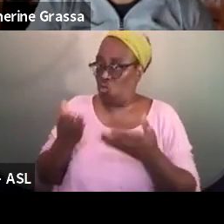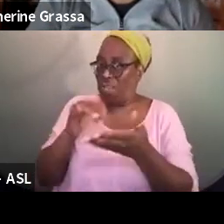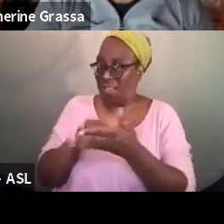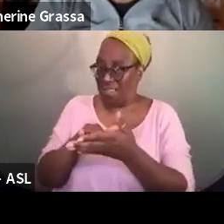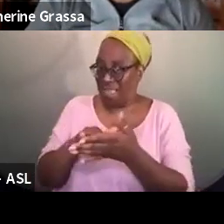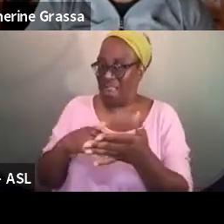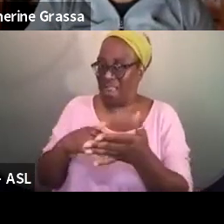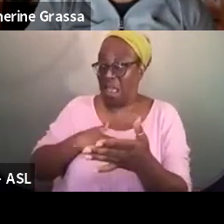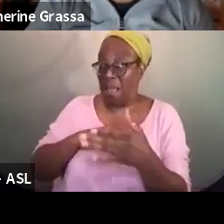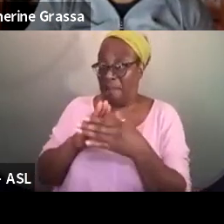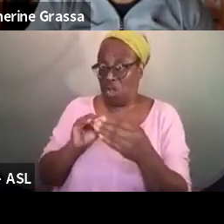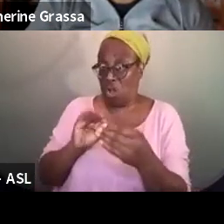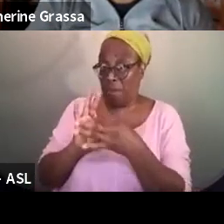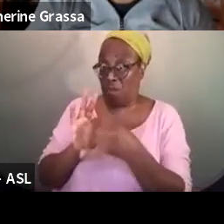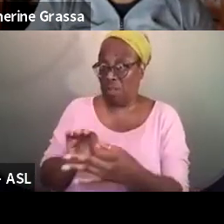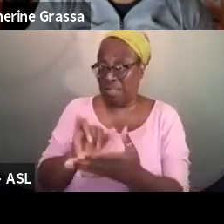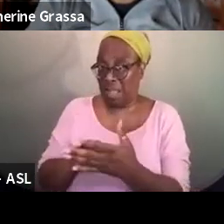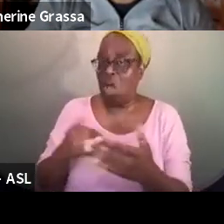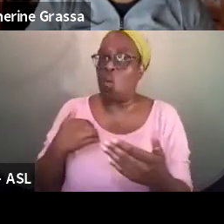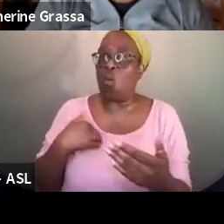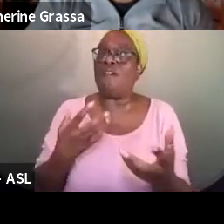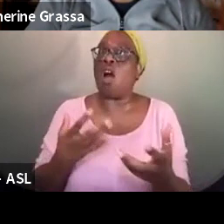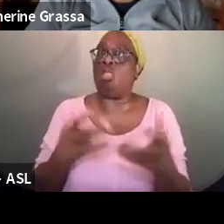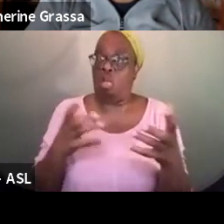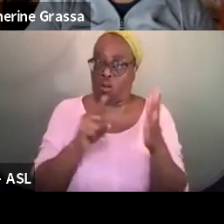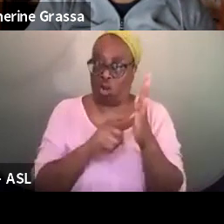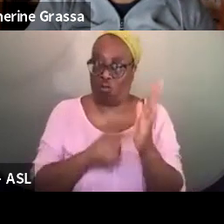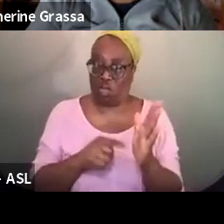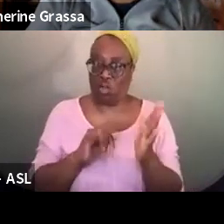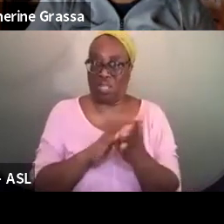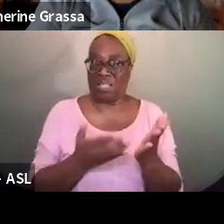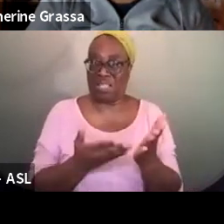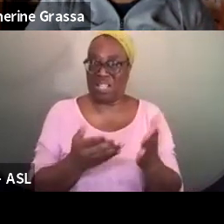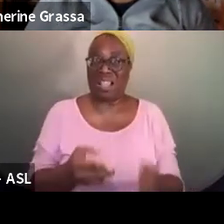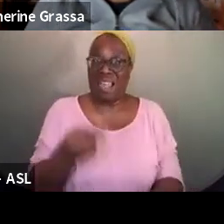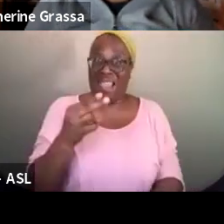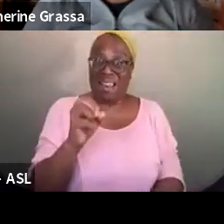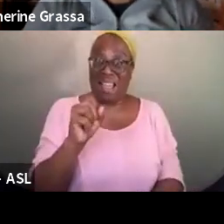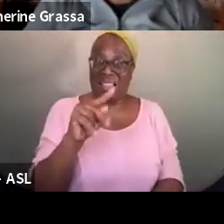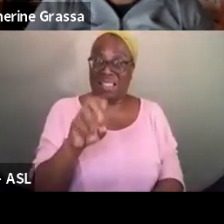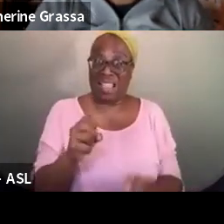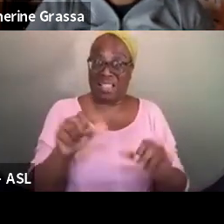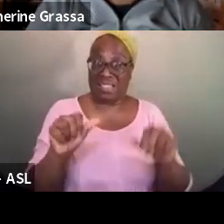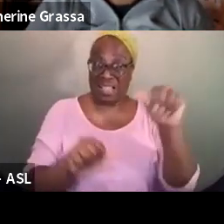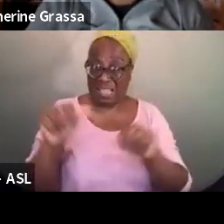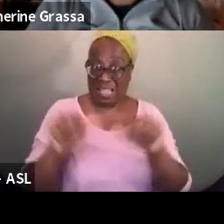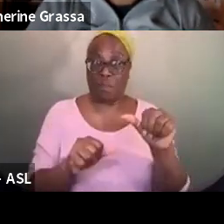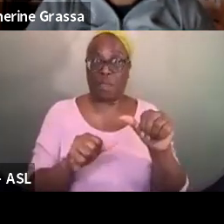it. We have significant research that suggests that high stakes assessments used in this